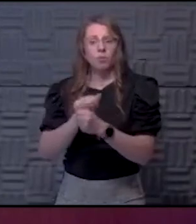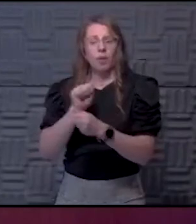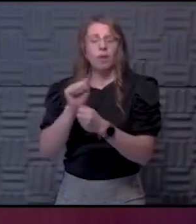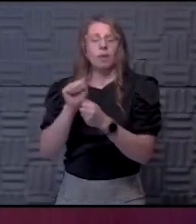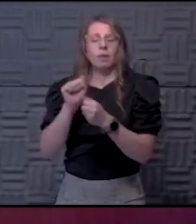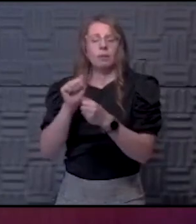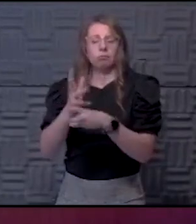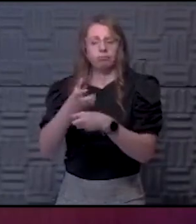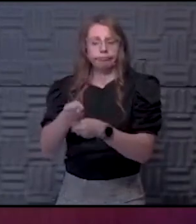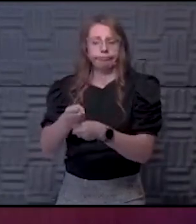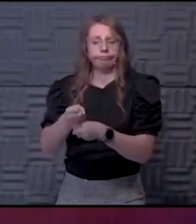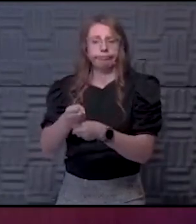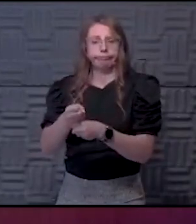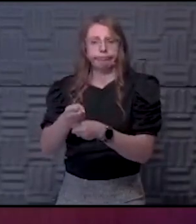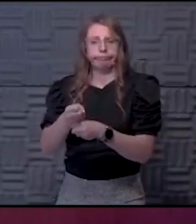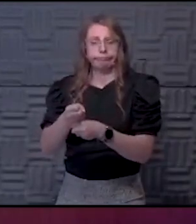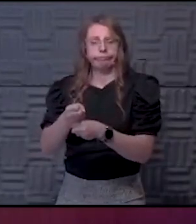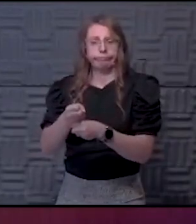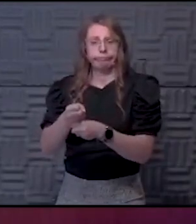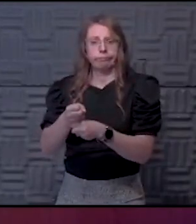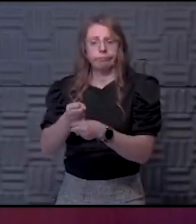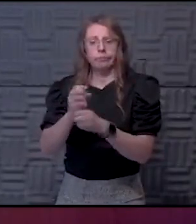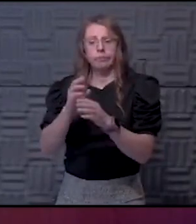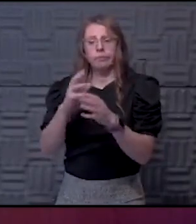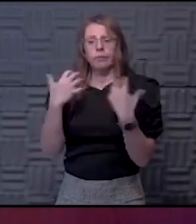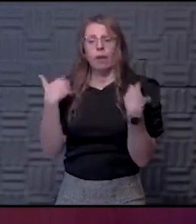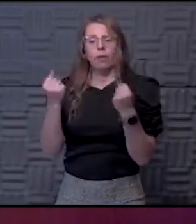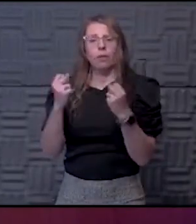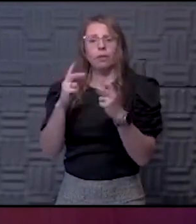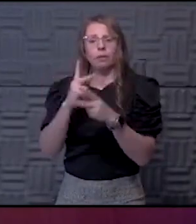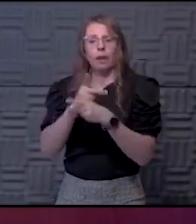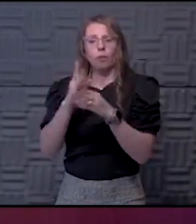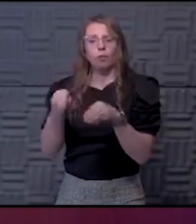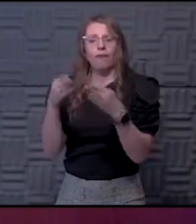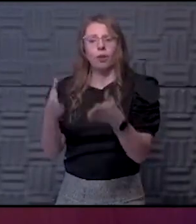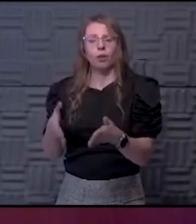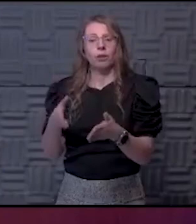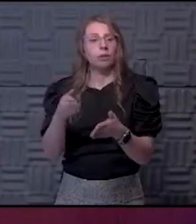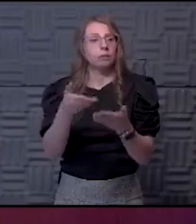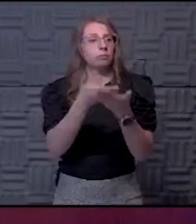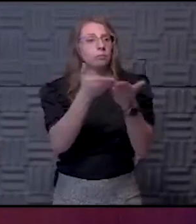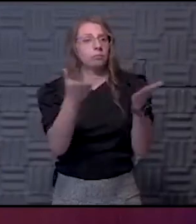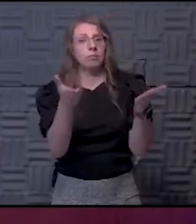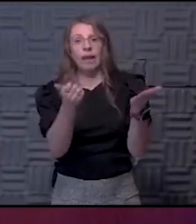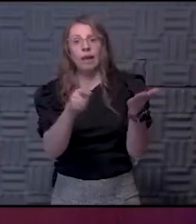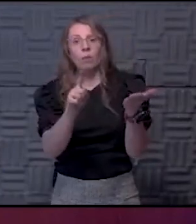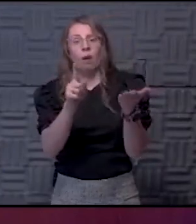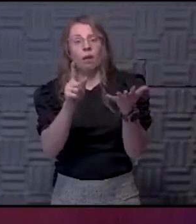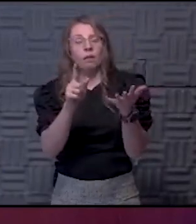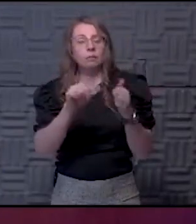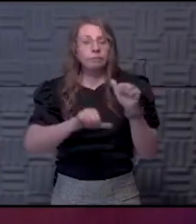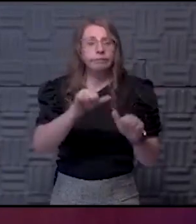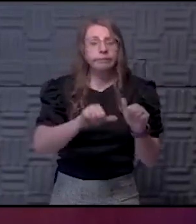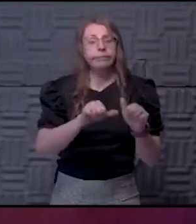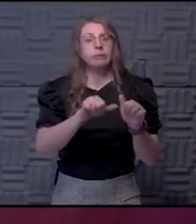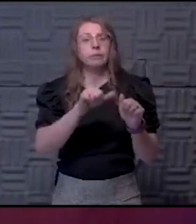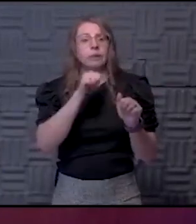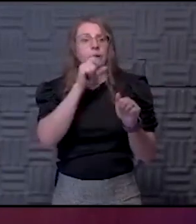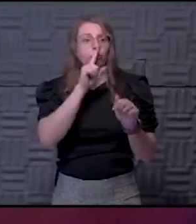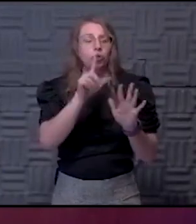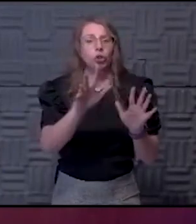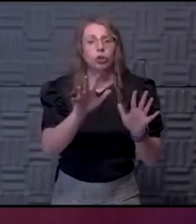provider. And I would encourage anyone out there who remains hesitant or unsure, or